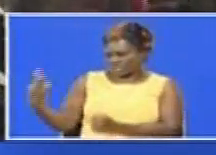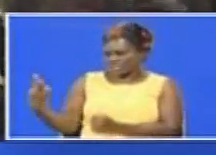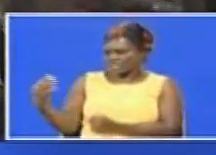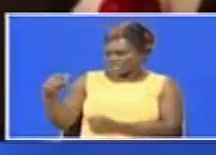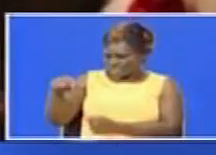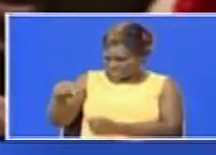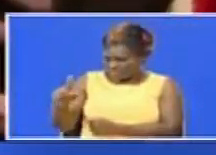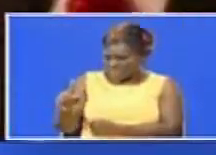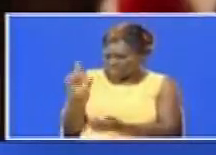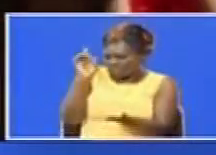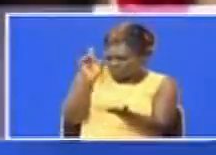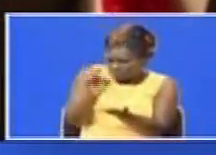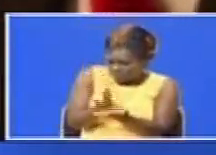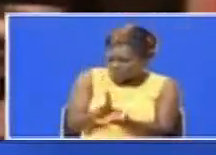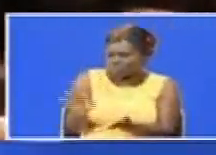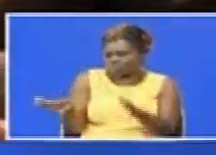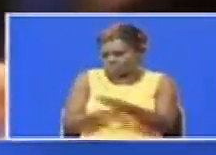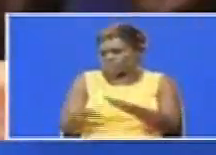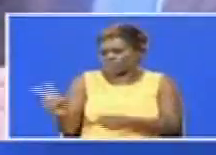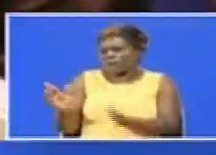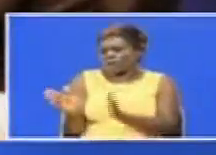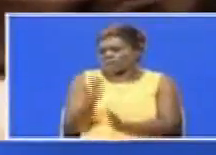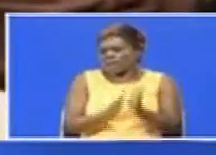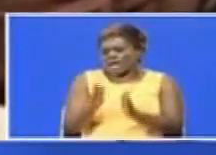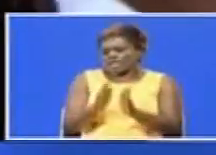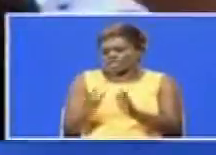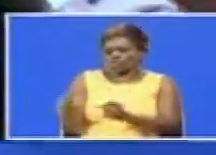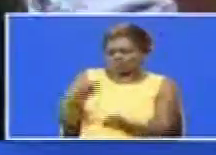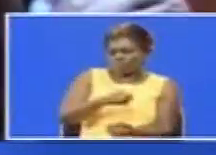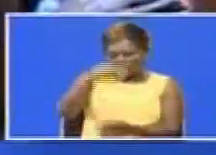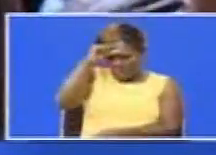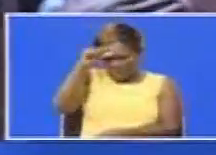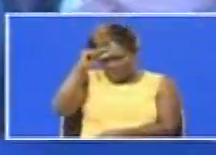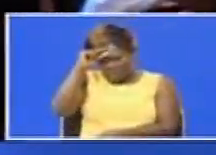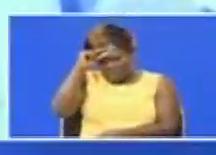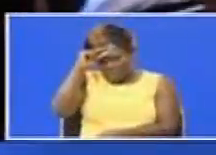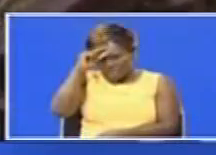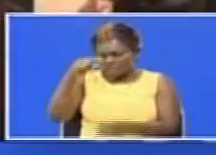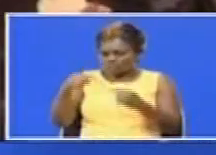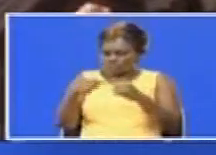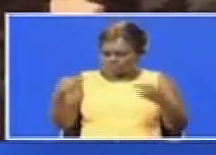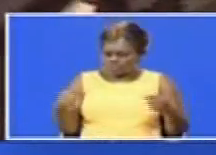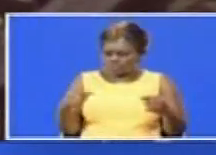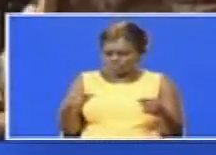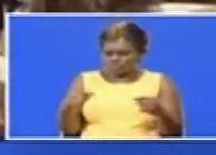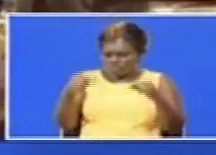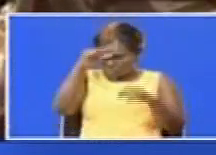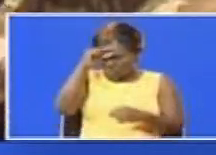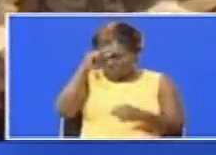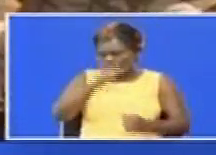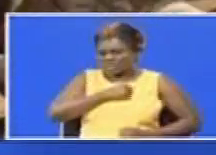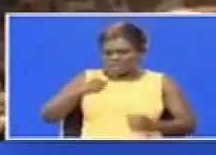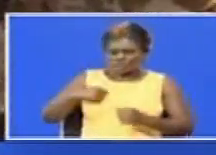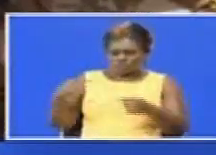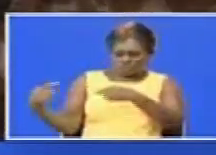then Vice President Riek Machar for allegedly planning a coup d'etat. Machar then formed his rebel army to fight the government despite